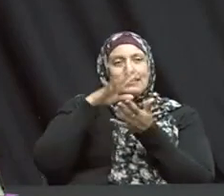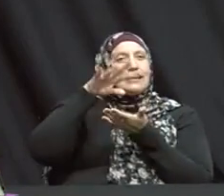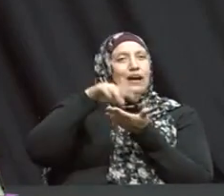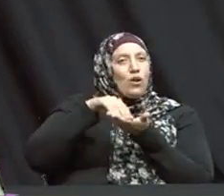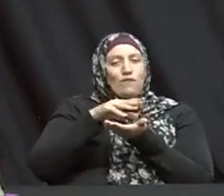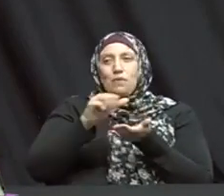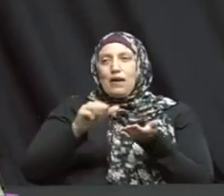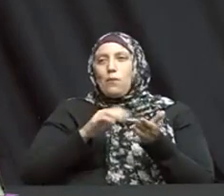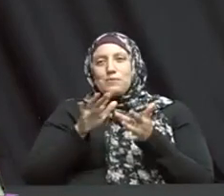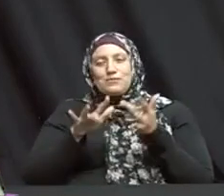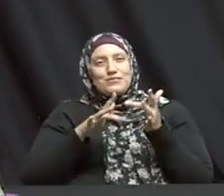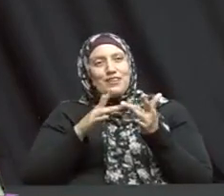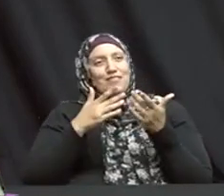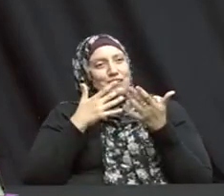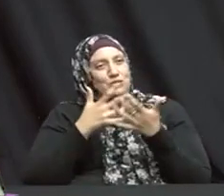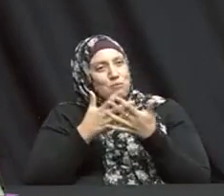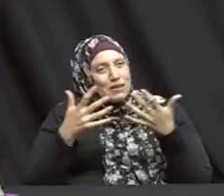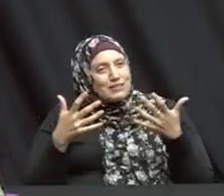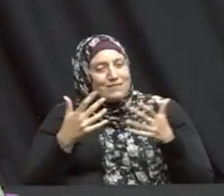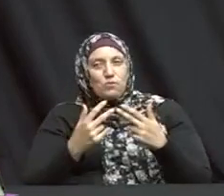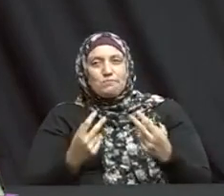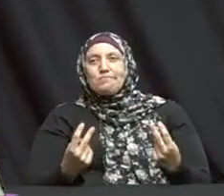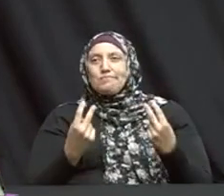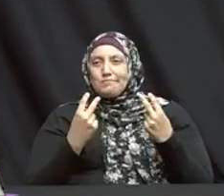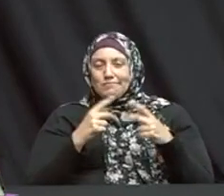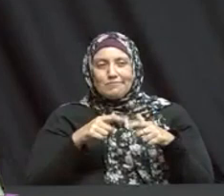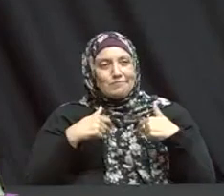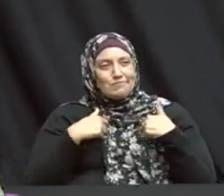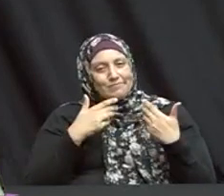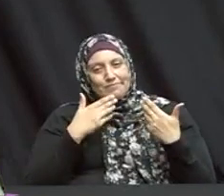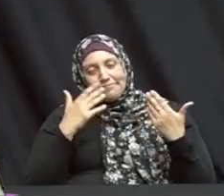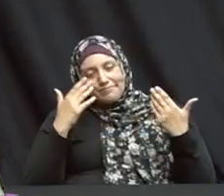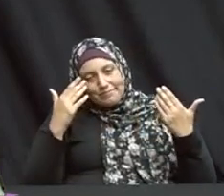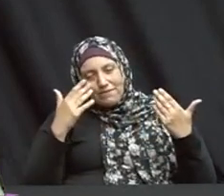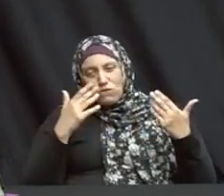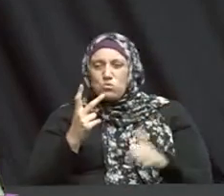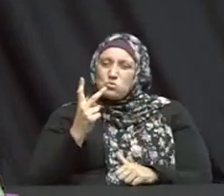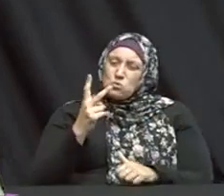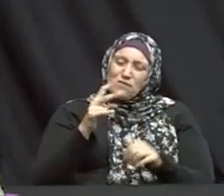much for two fantastic sessions, and inshallah we